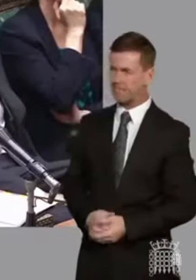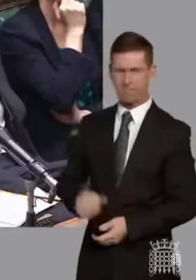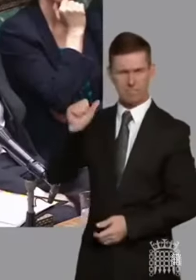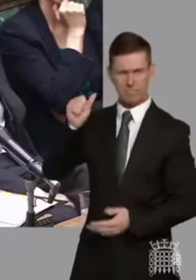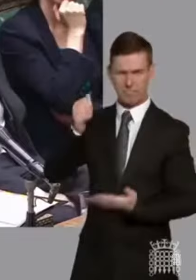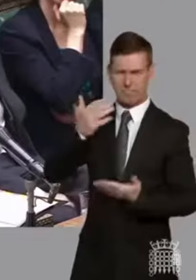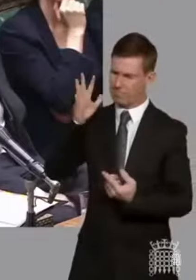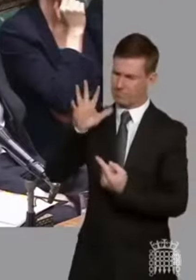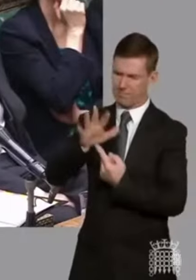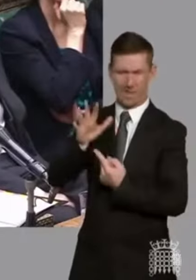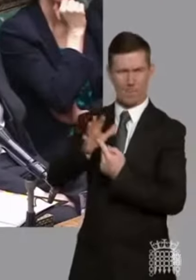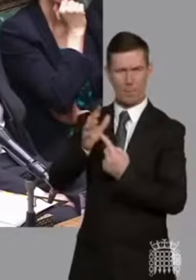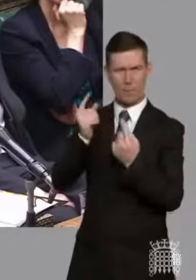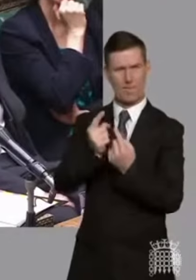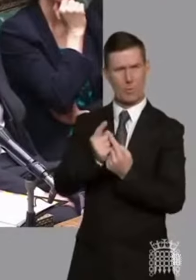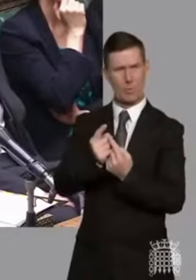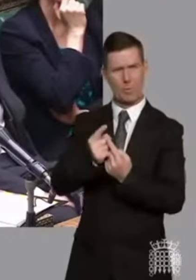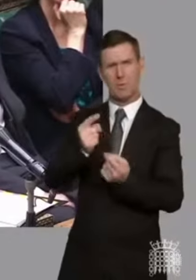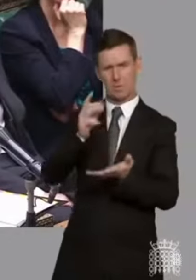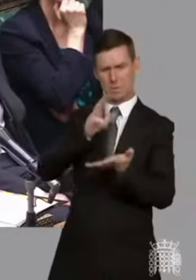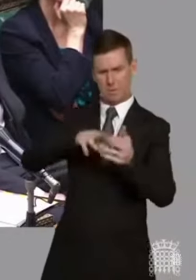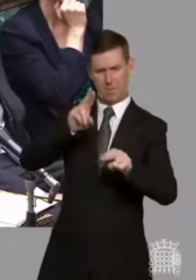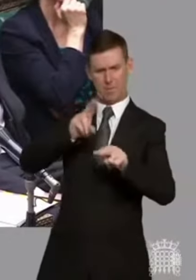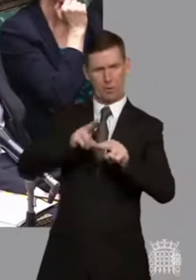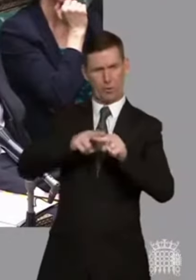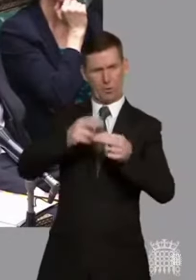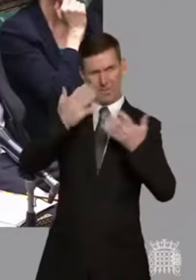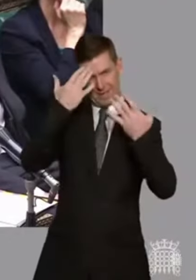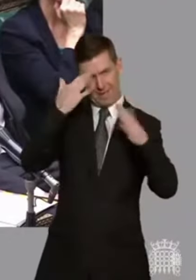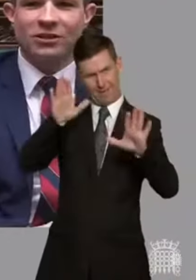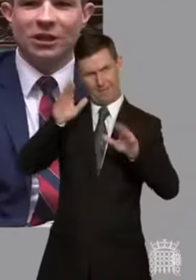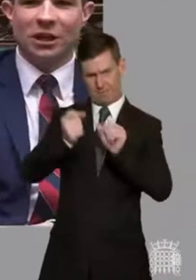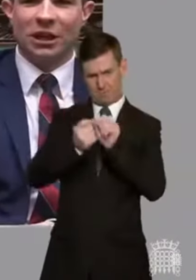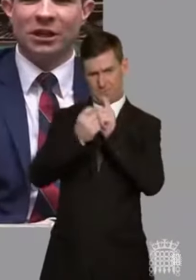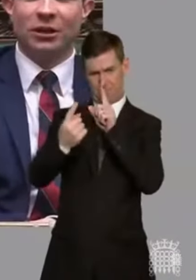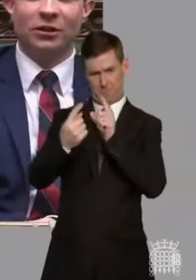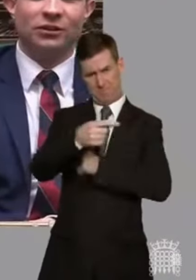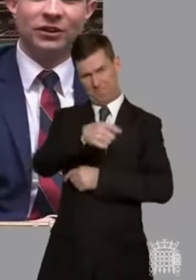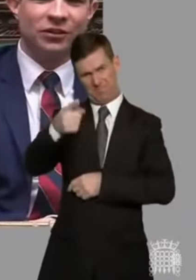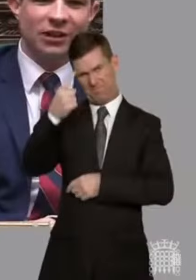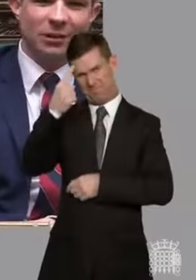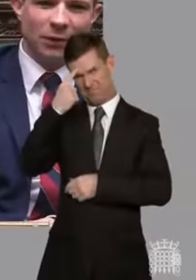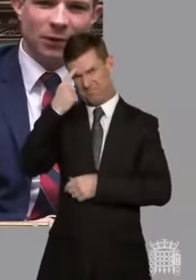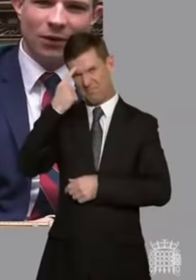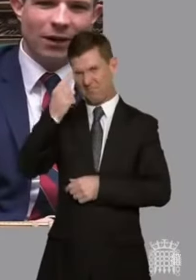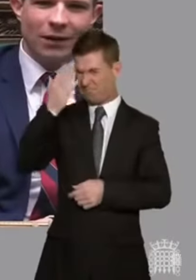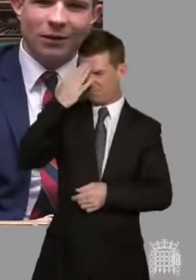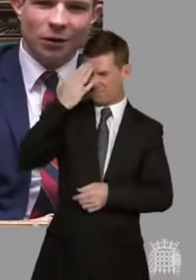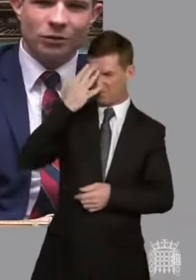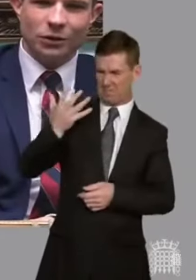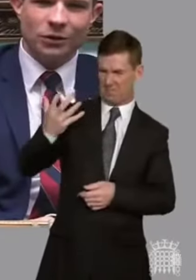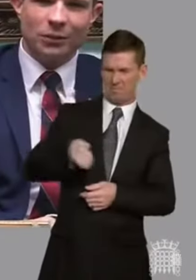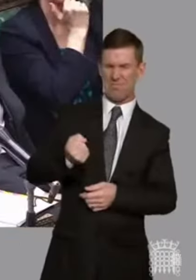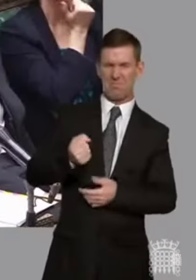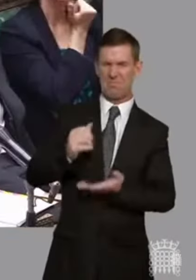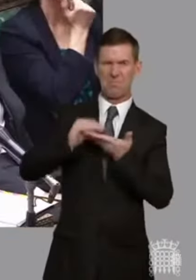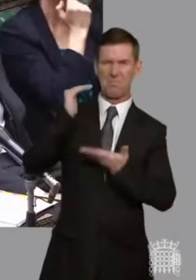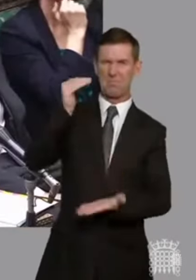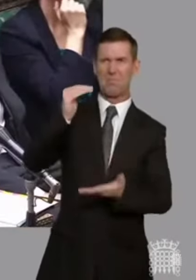Opposition thinks that maternity pay is excessive, and that's the difference. We know that workers' rights are pro-growth,